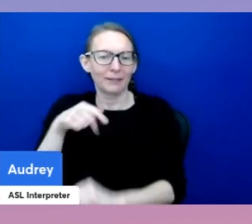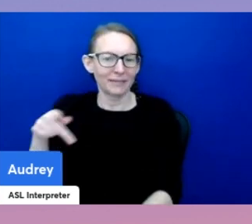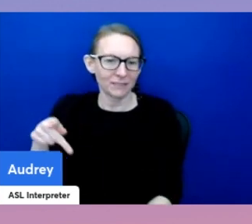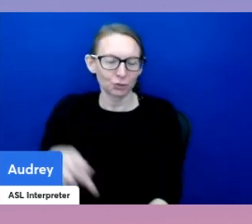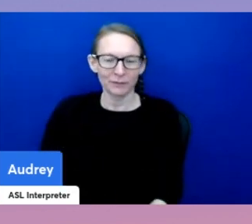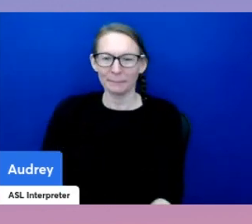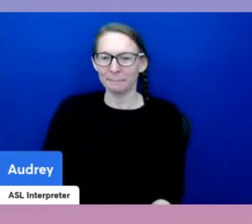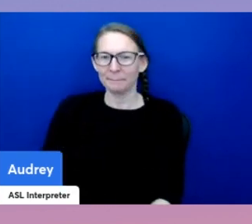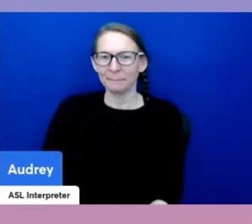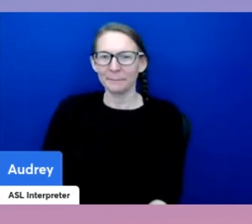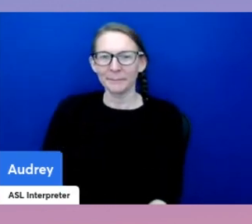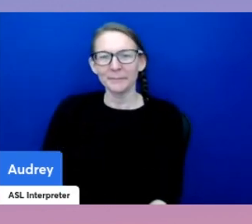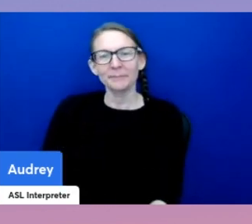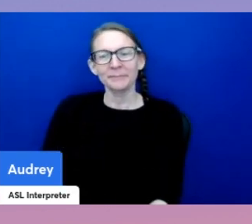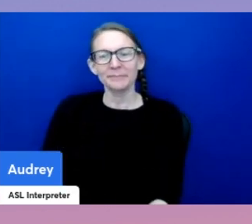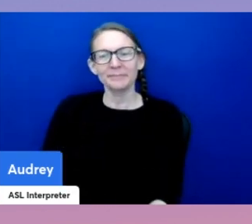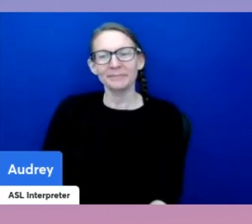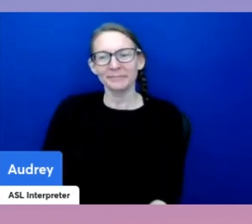Yeah,